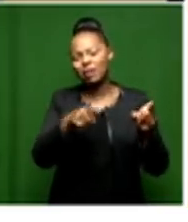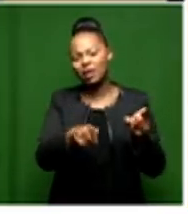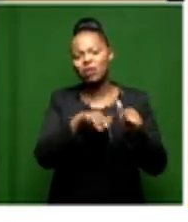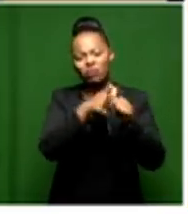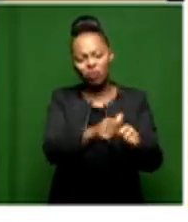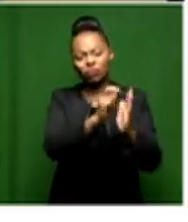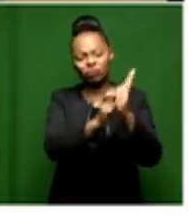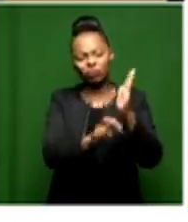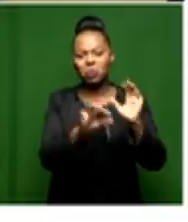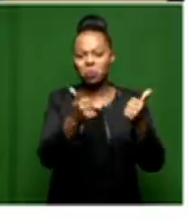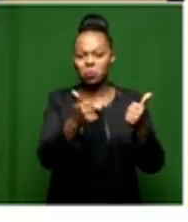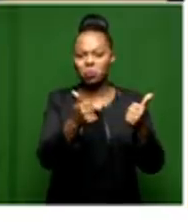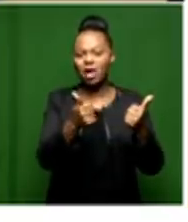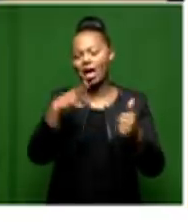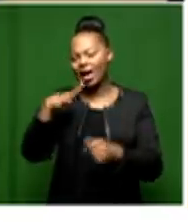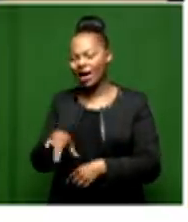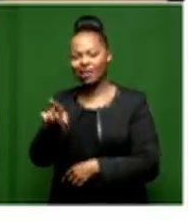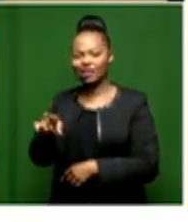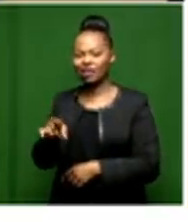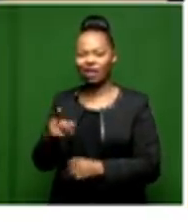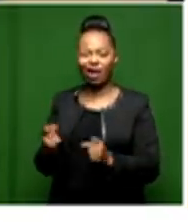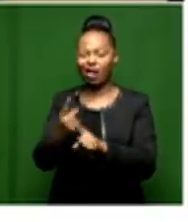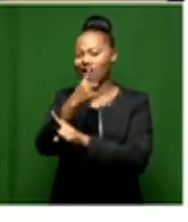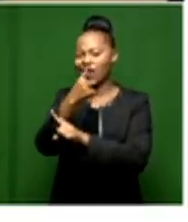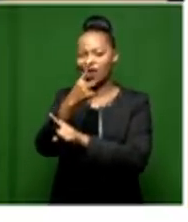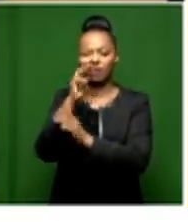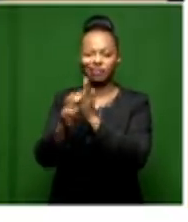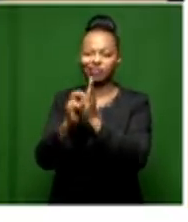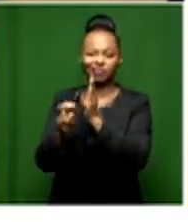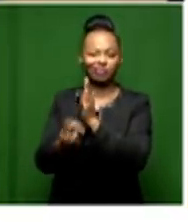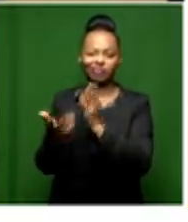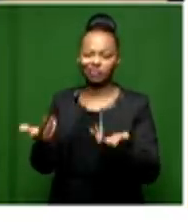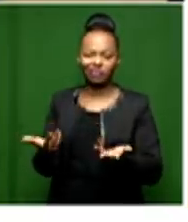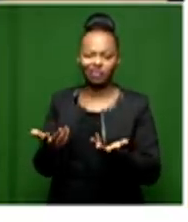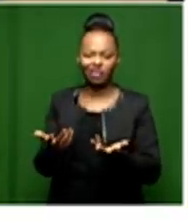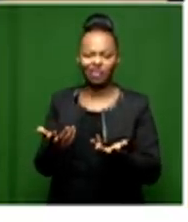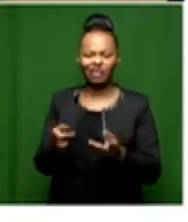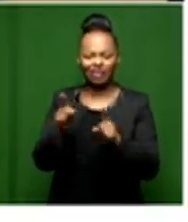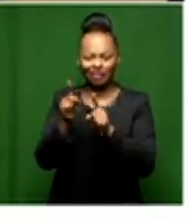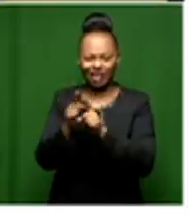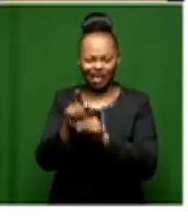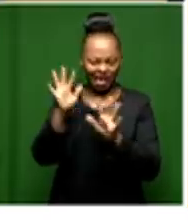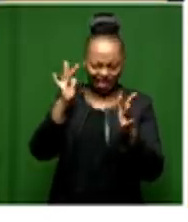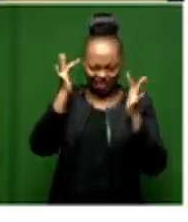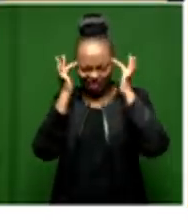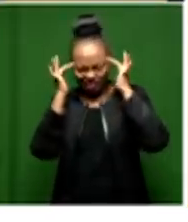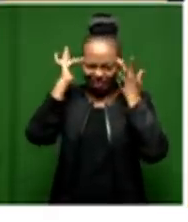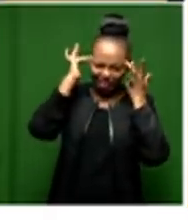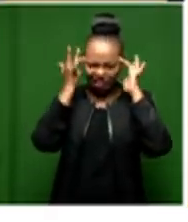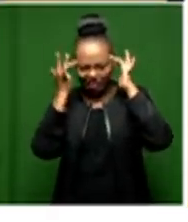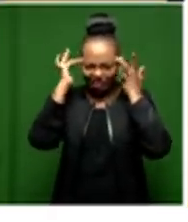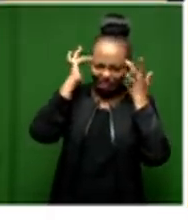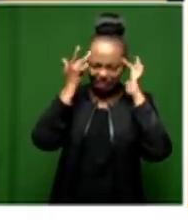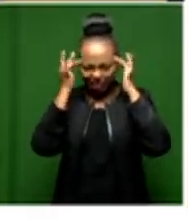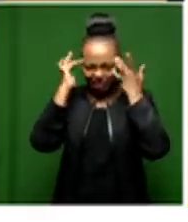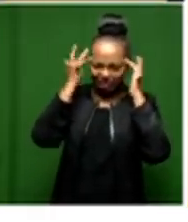the regulations and follow the rules, and there are others that, it's kind of like a heads bashing against each other. Where does the